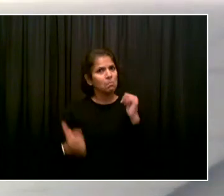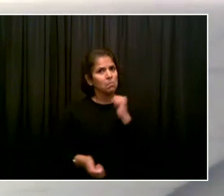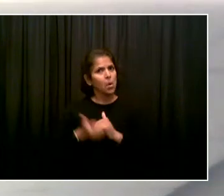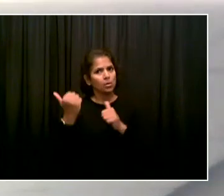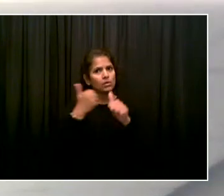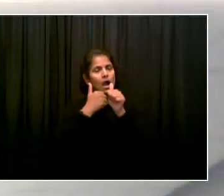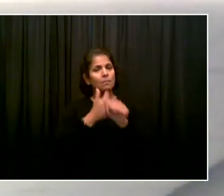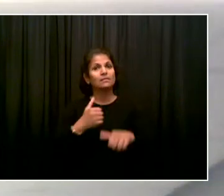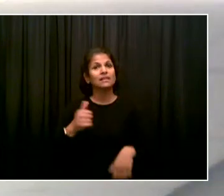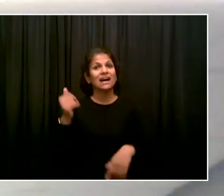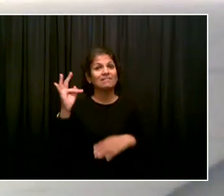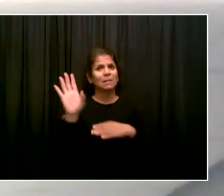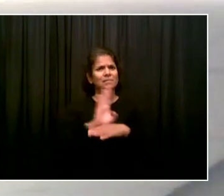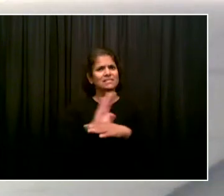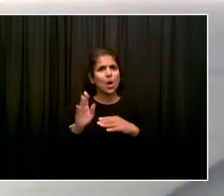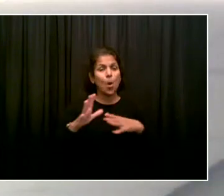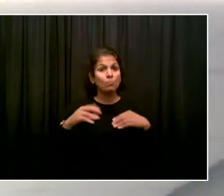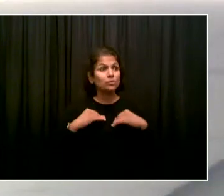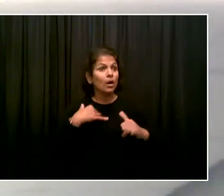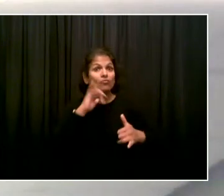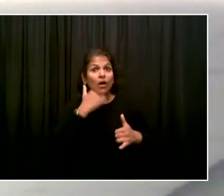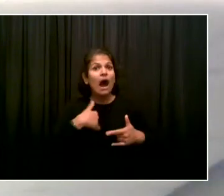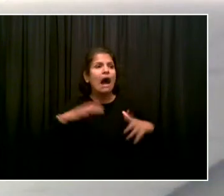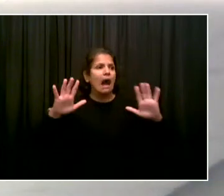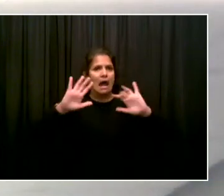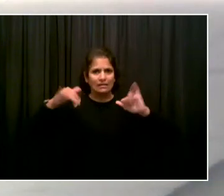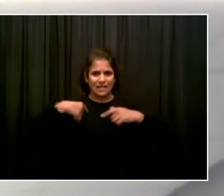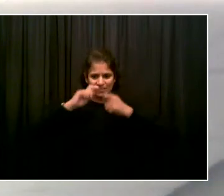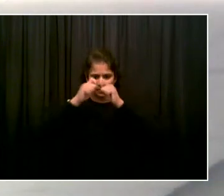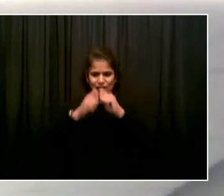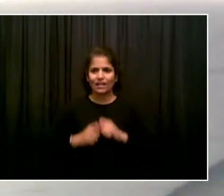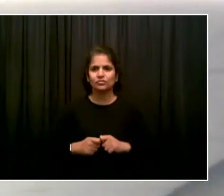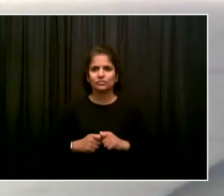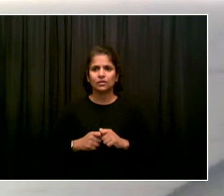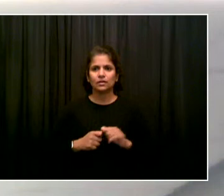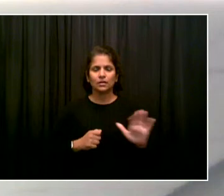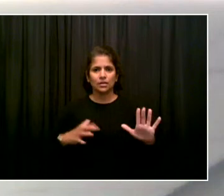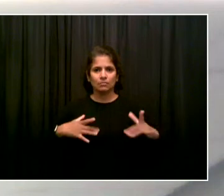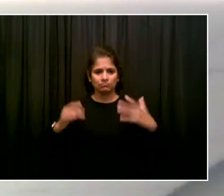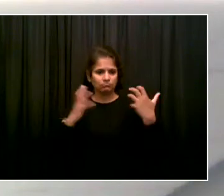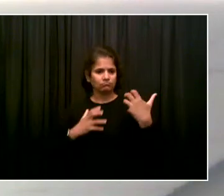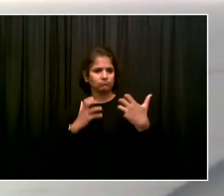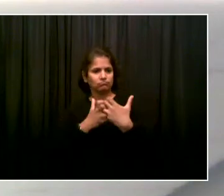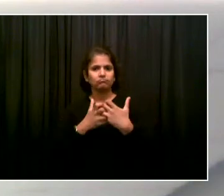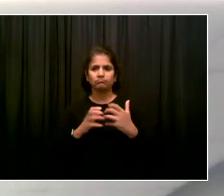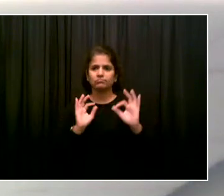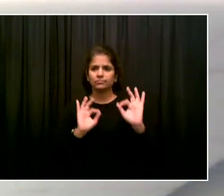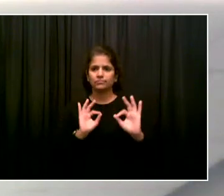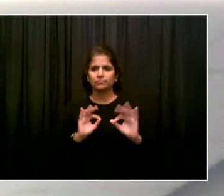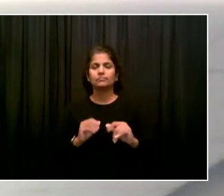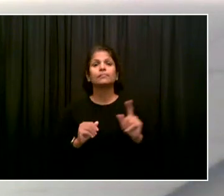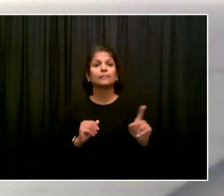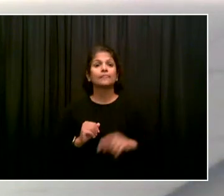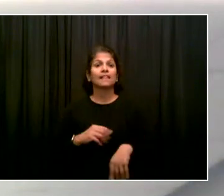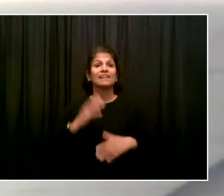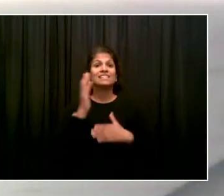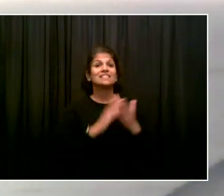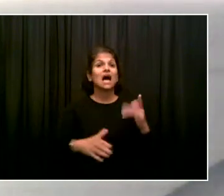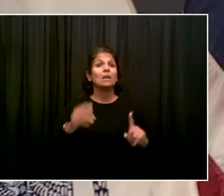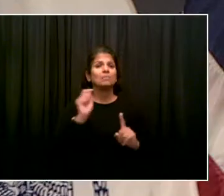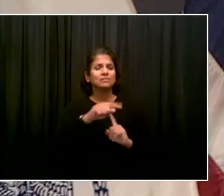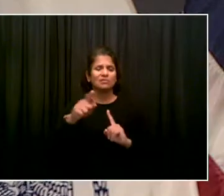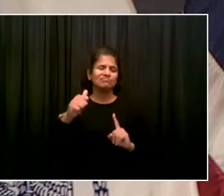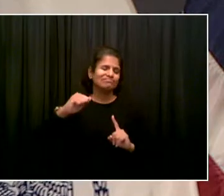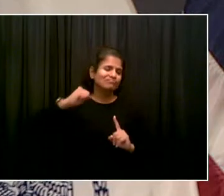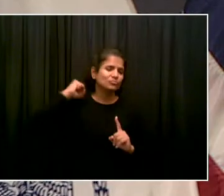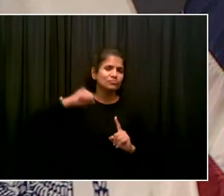the adjustments, that's how we ended up with just 15 or so with actual violations.